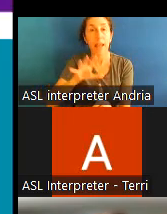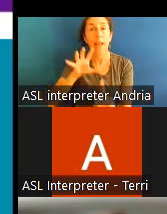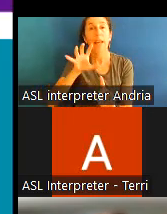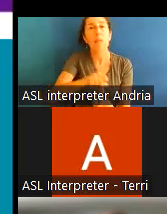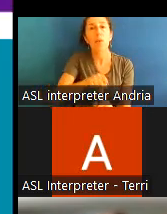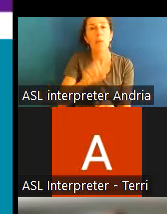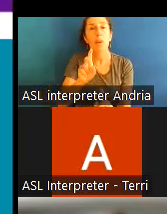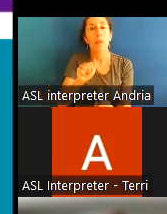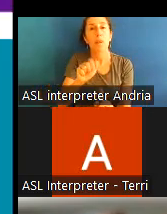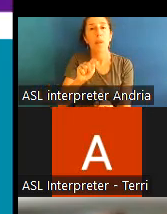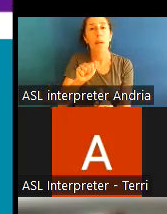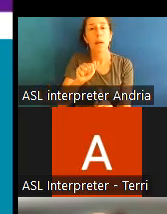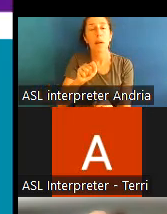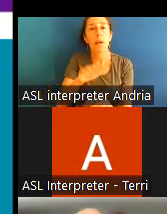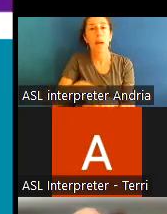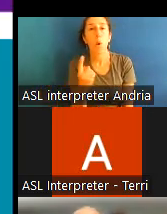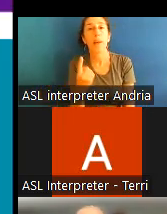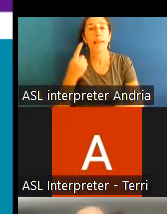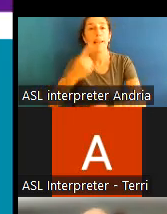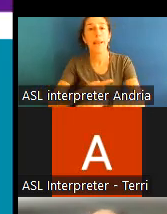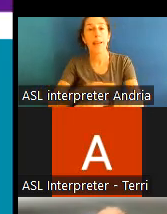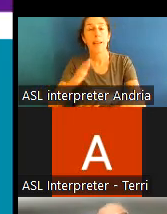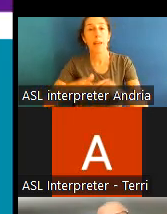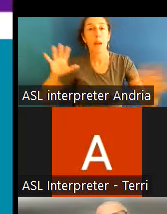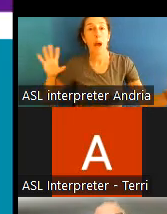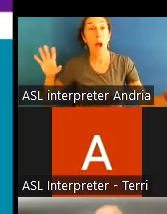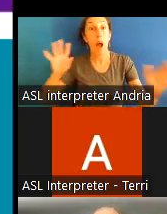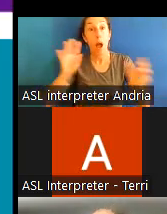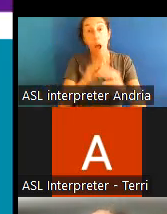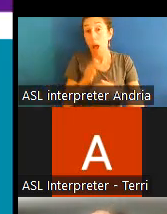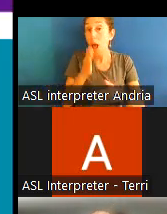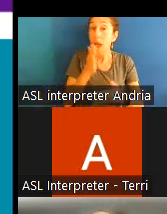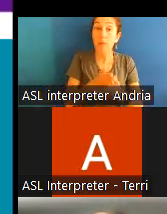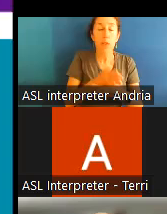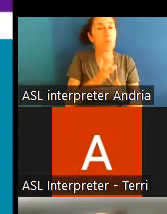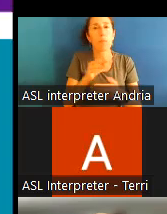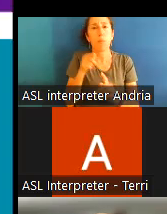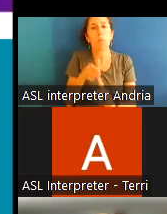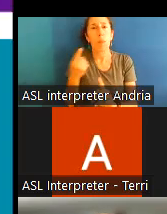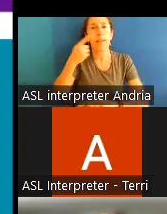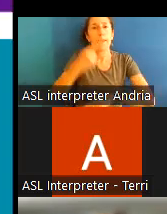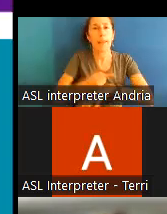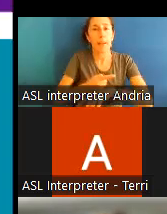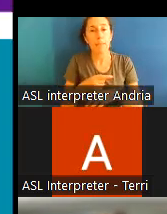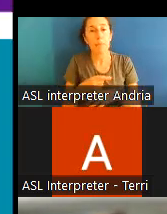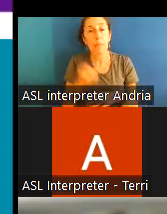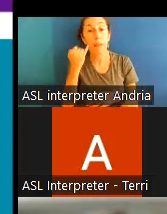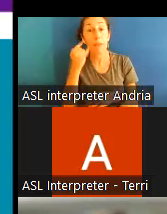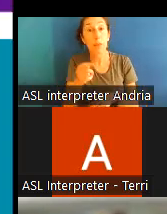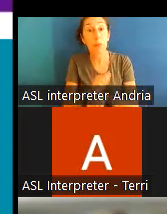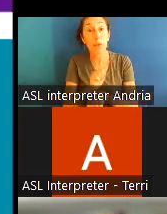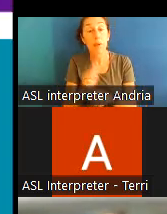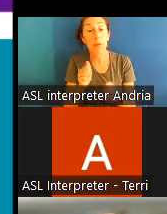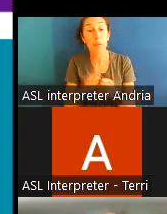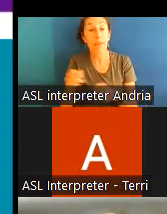across the country. And last year we had 100% reporting, and we're shooting for it again this year. So if any of you are with DDSPs, remind people